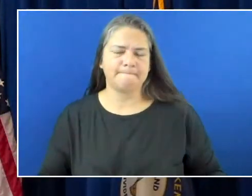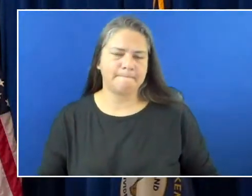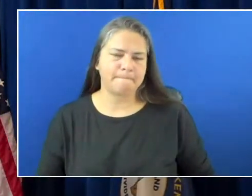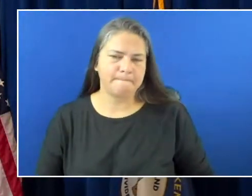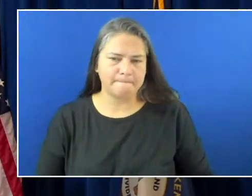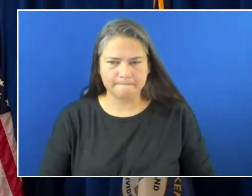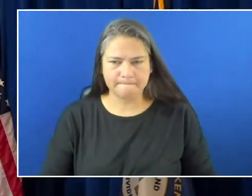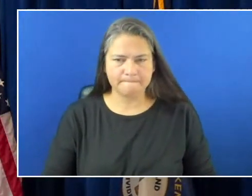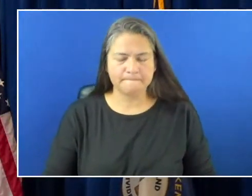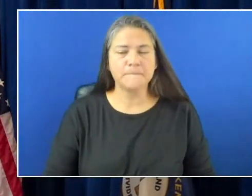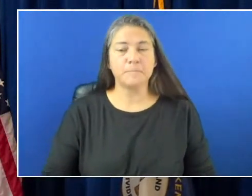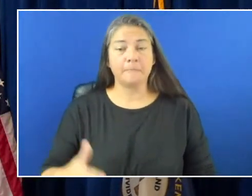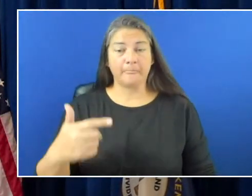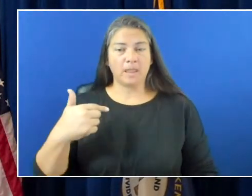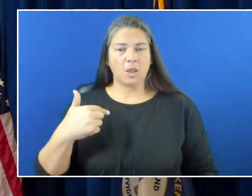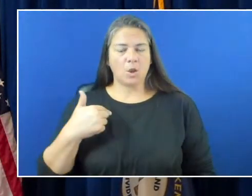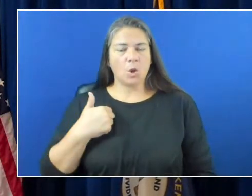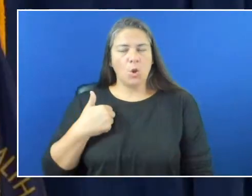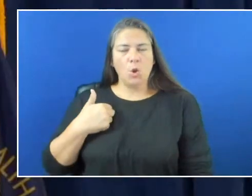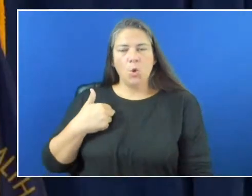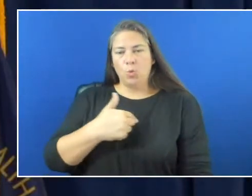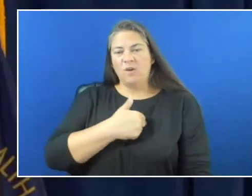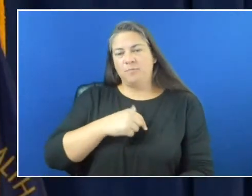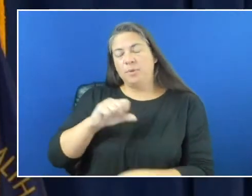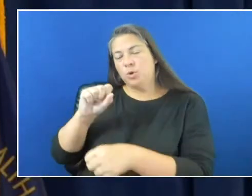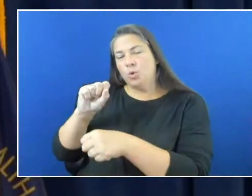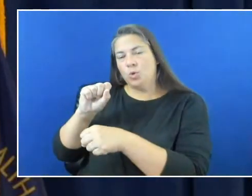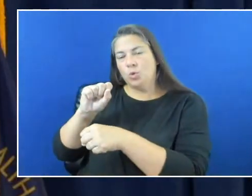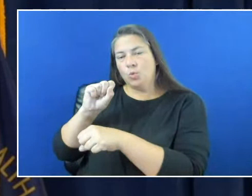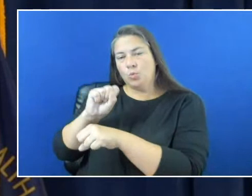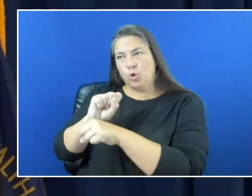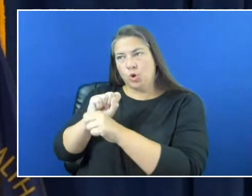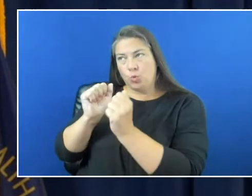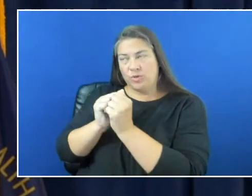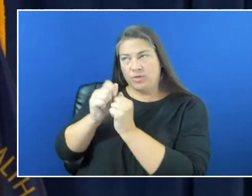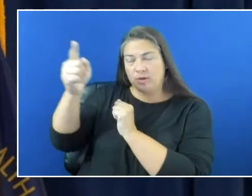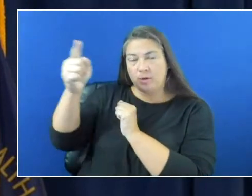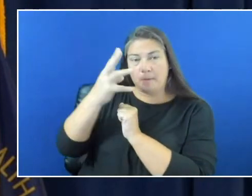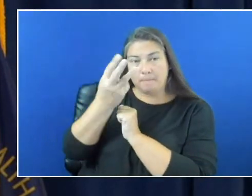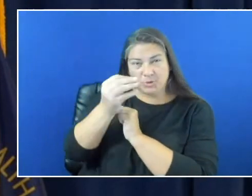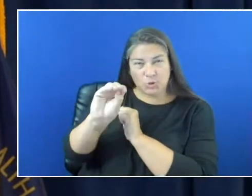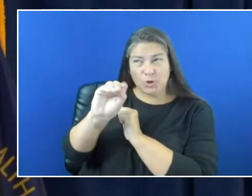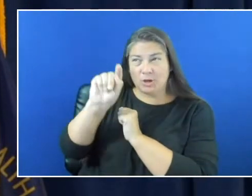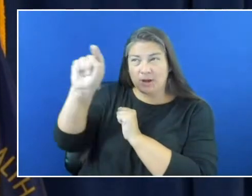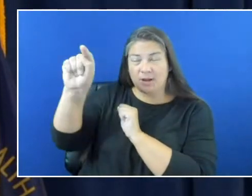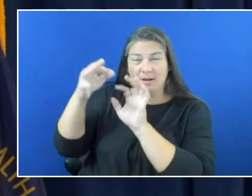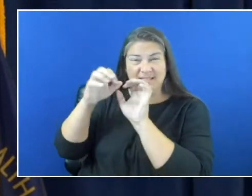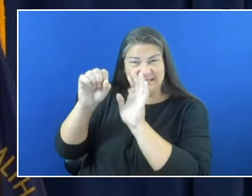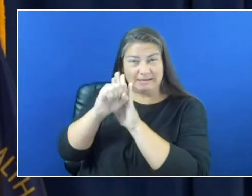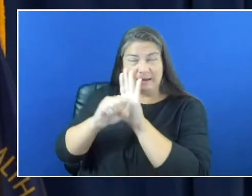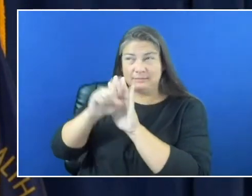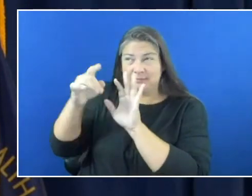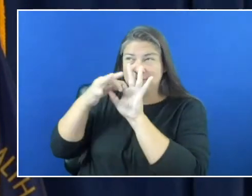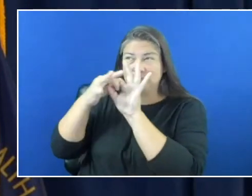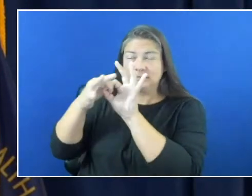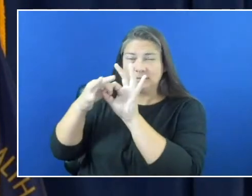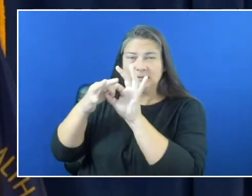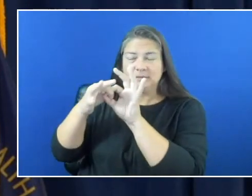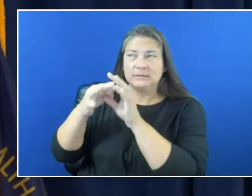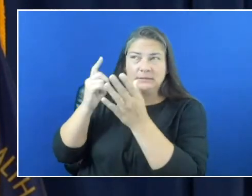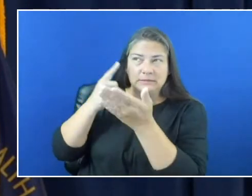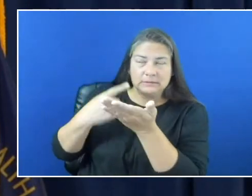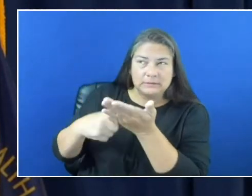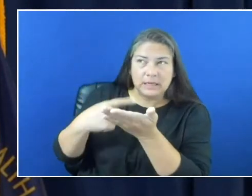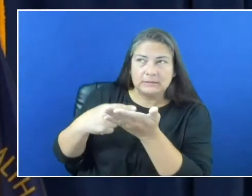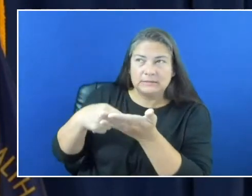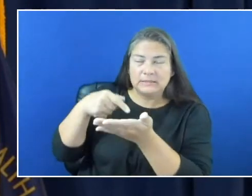We have been we've been working with Missouri, some of those for a couple of weeks. Talk about this initiative coming up,